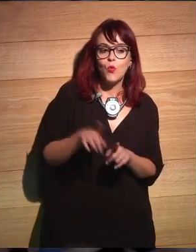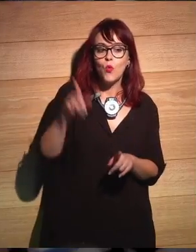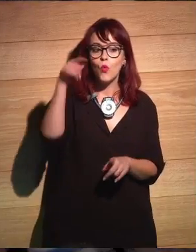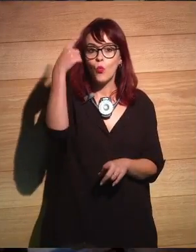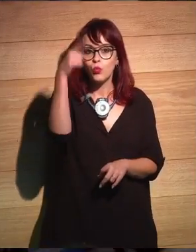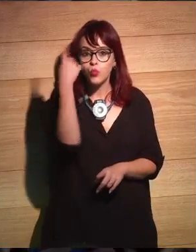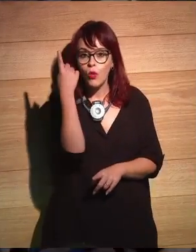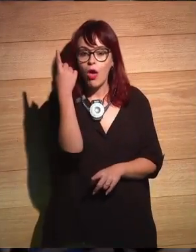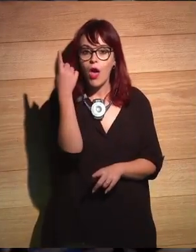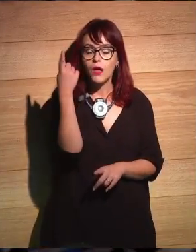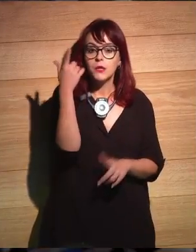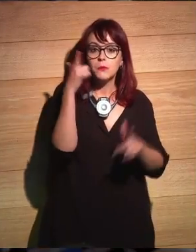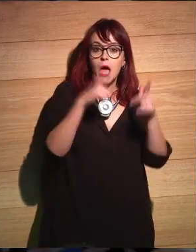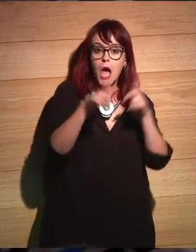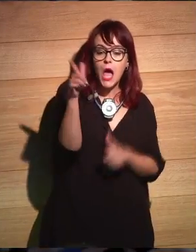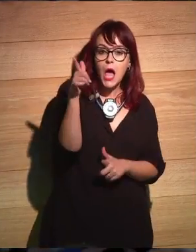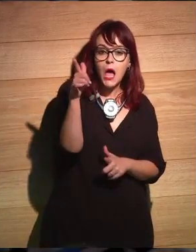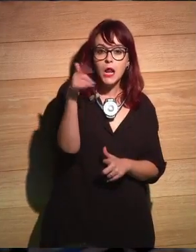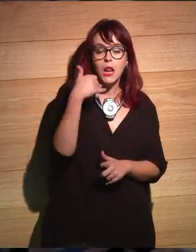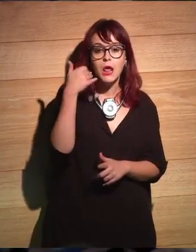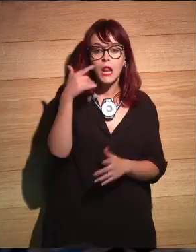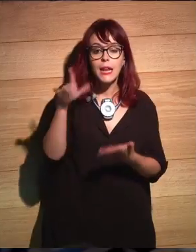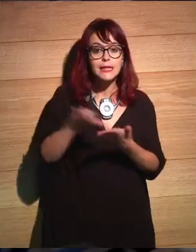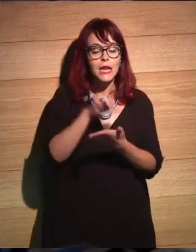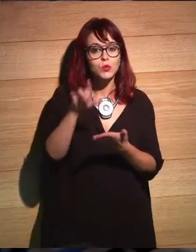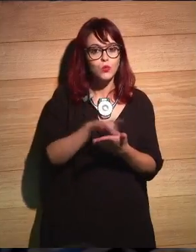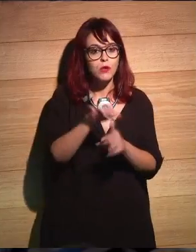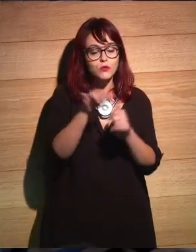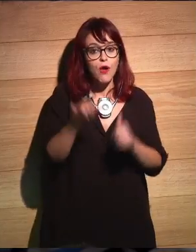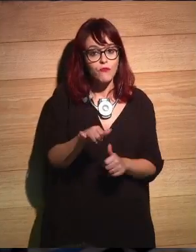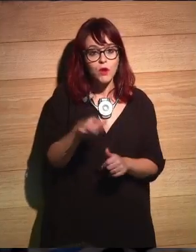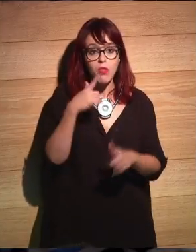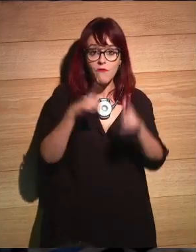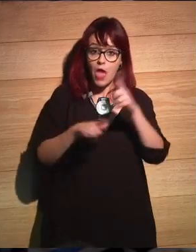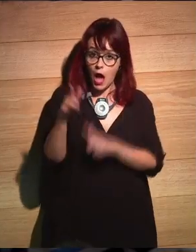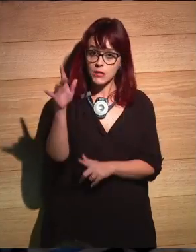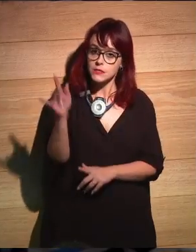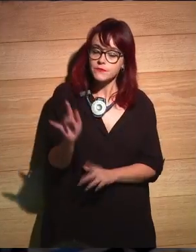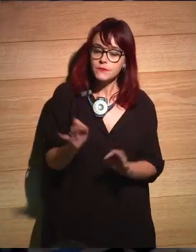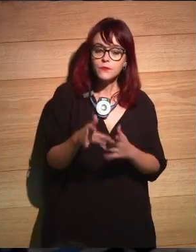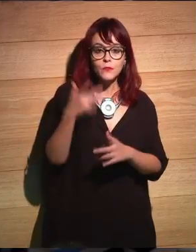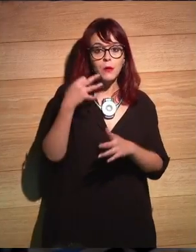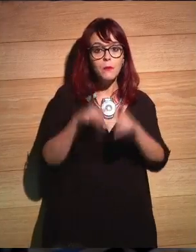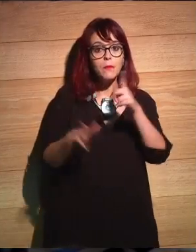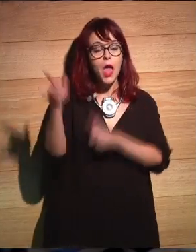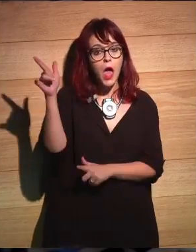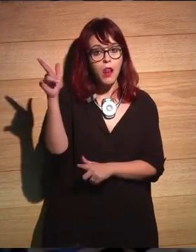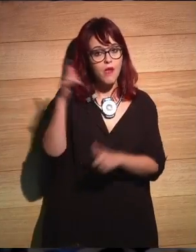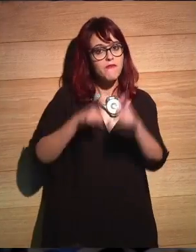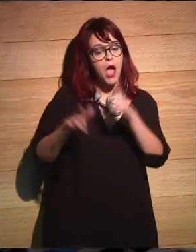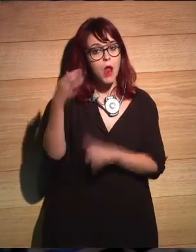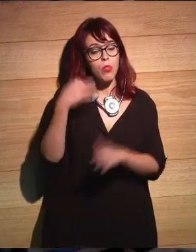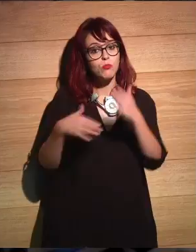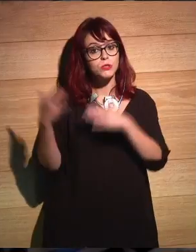enriches the individual that can get to know other cultures, literature is a way of traveling. We